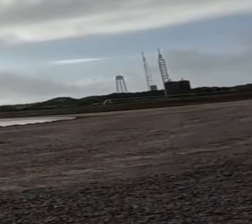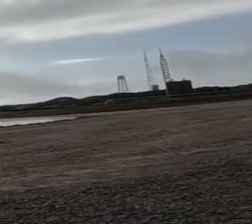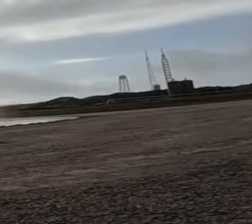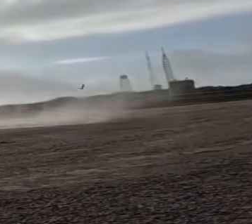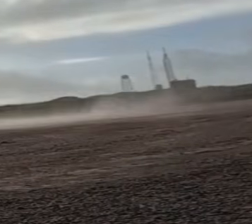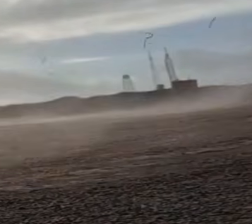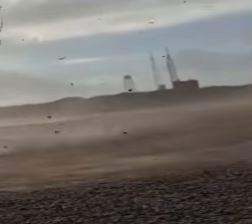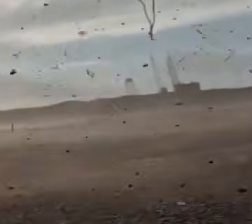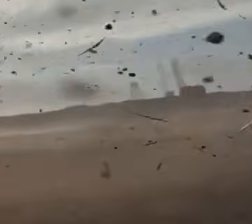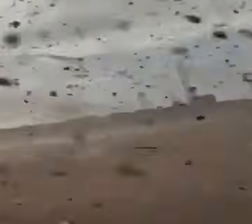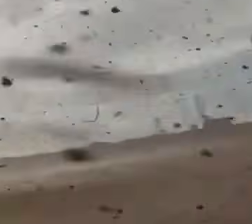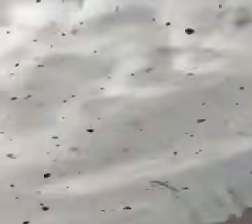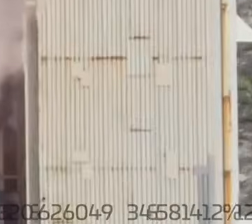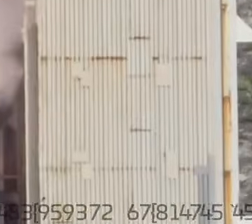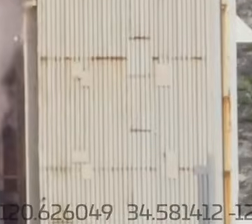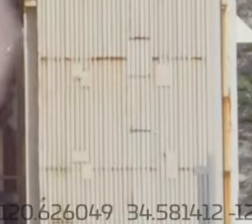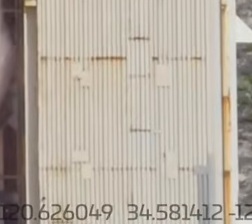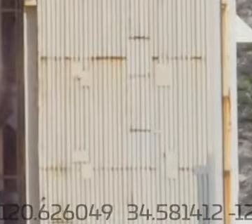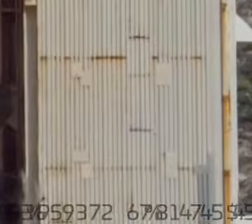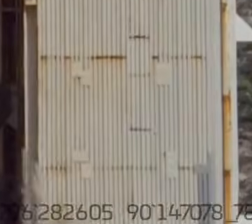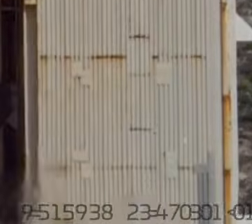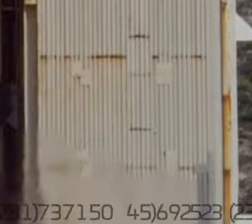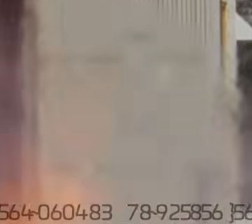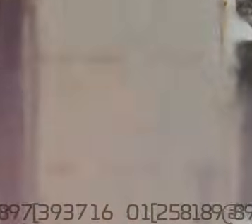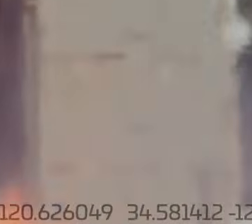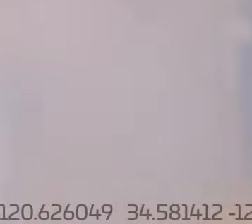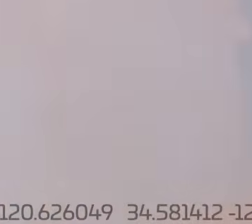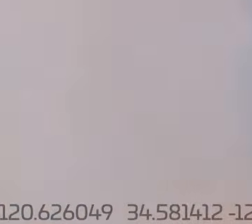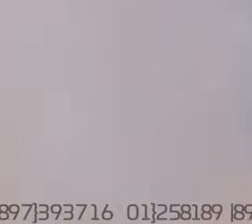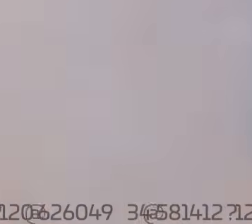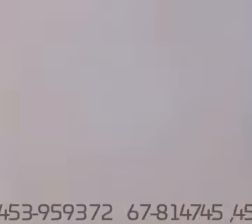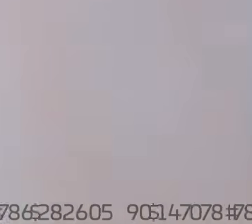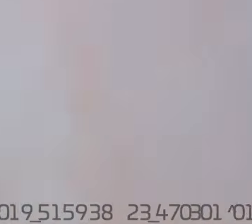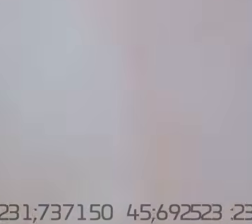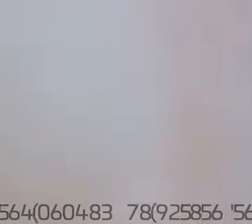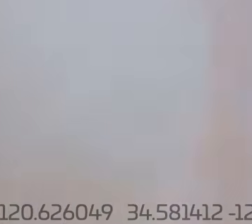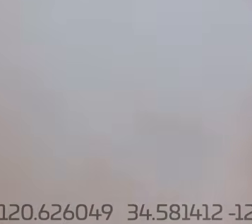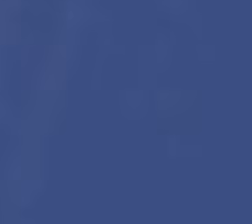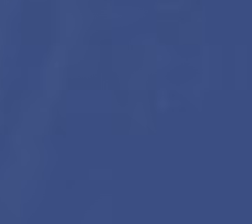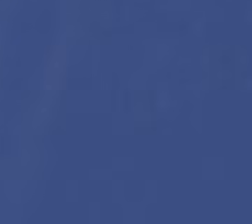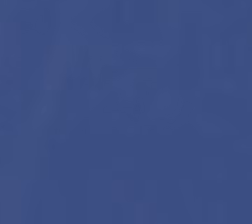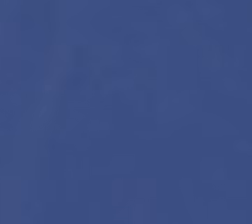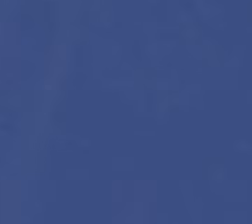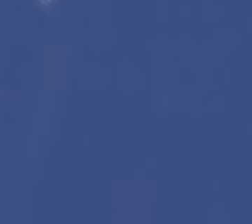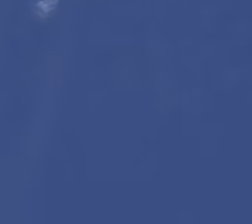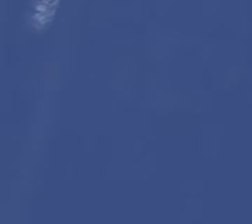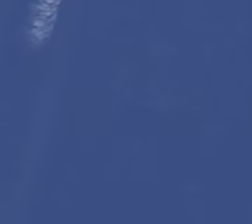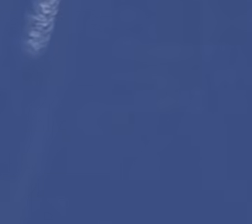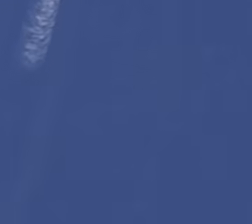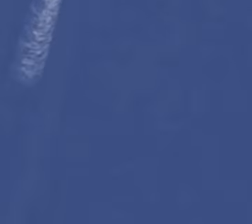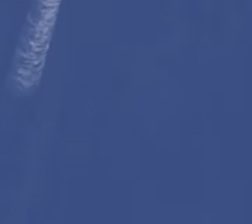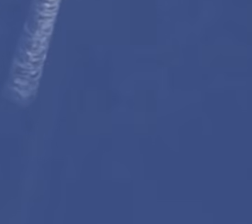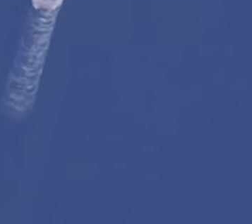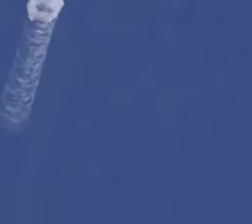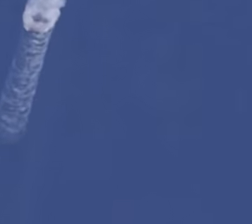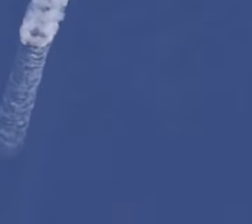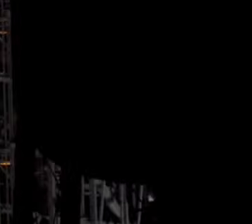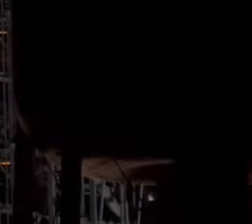Yes! Tango down to nominal. Flight downside FD off. Bring in FD off.